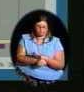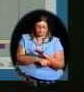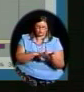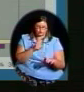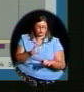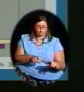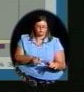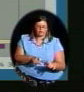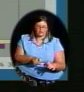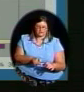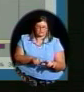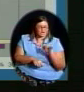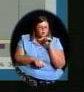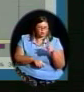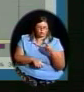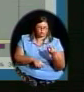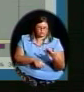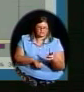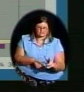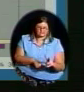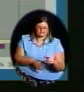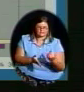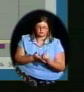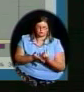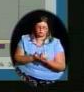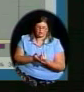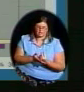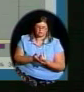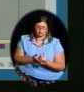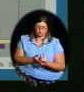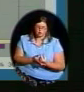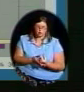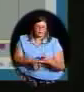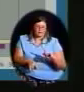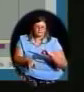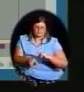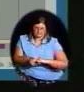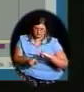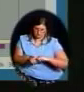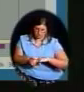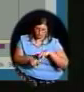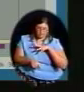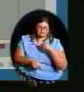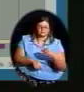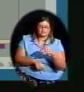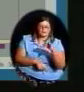the entire survey. Cigarettes, marijuana, again, the 30-day prevalence shows the same.